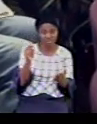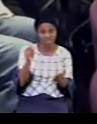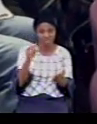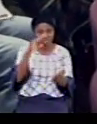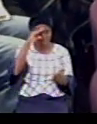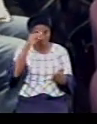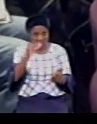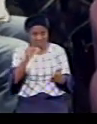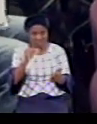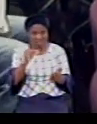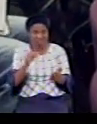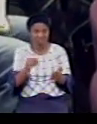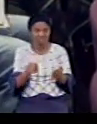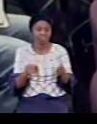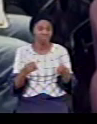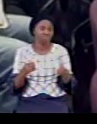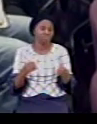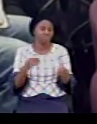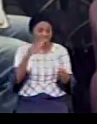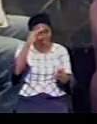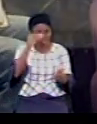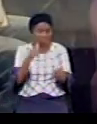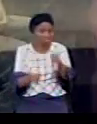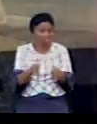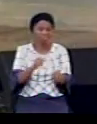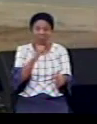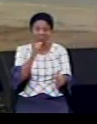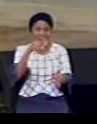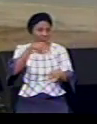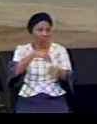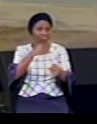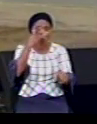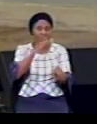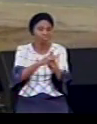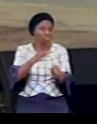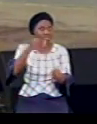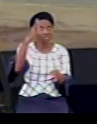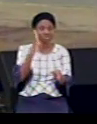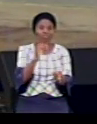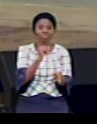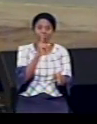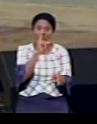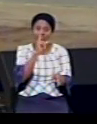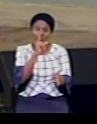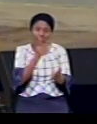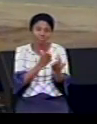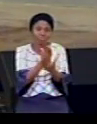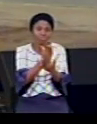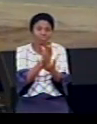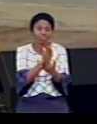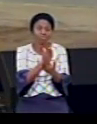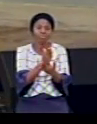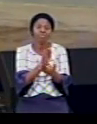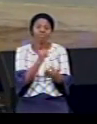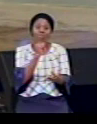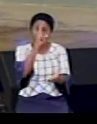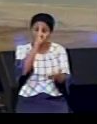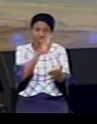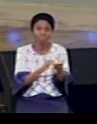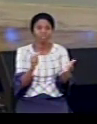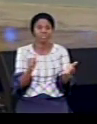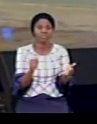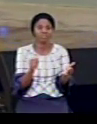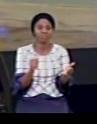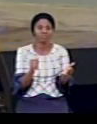of God through unbelief. He staggered not at the promise of God through